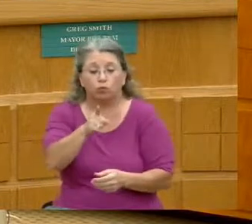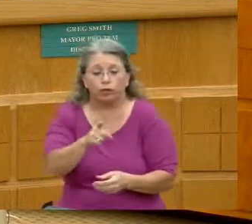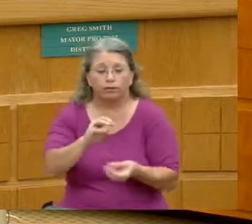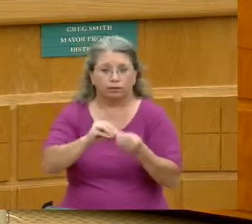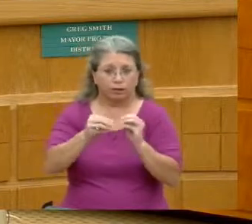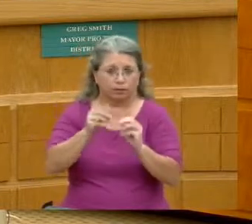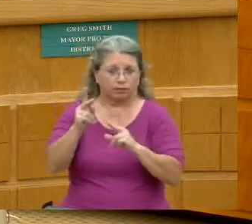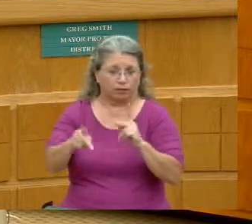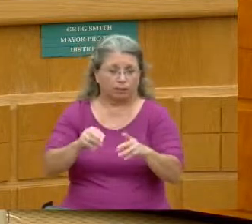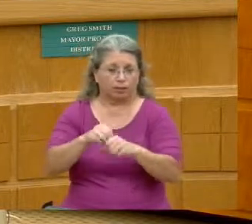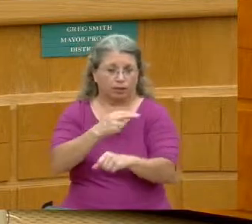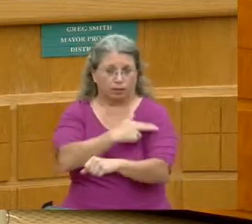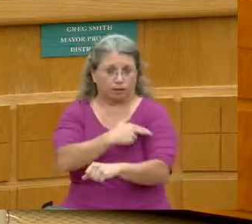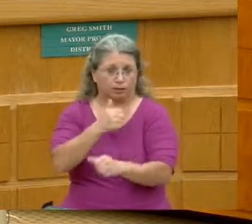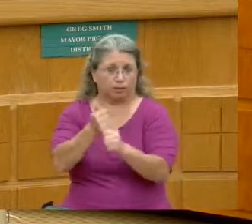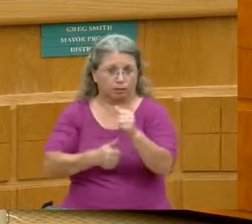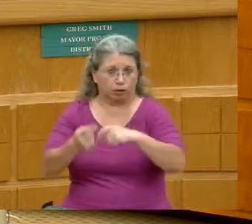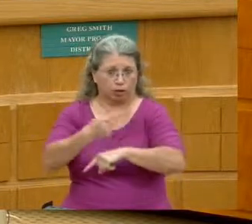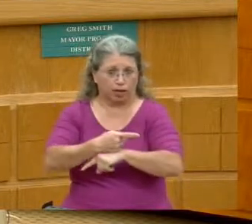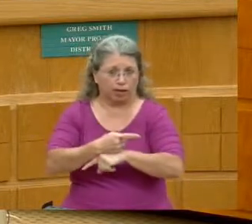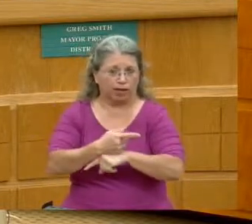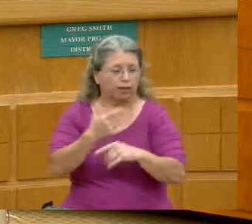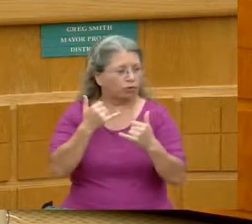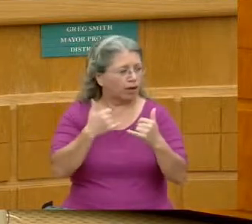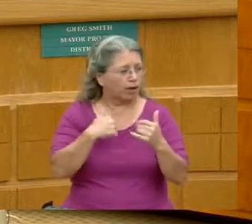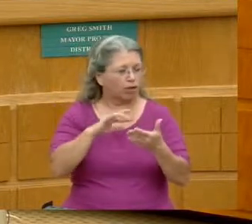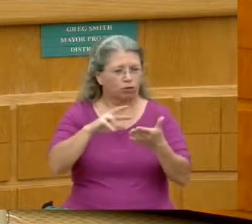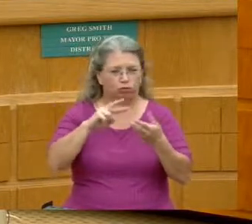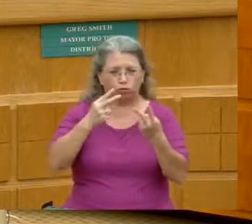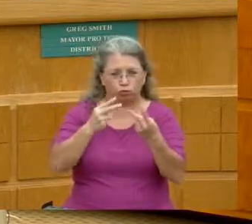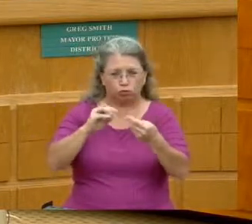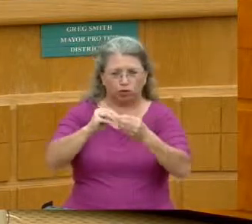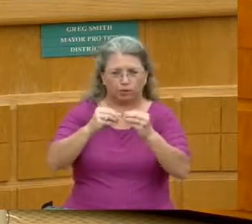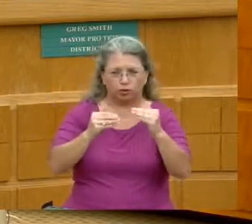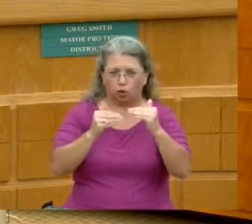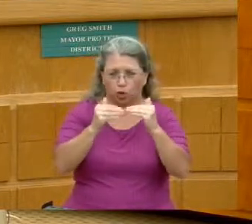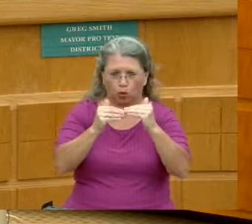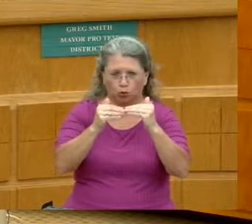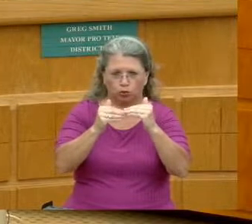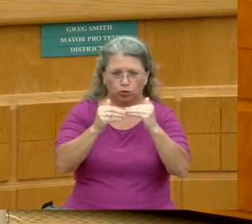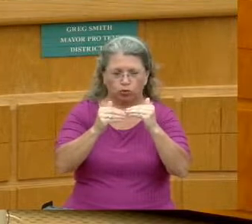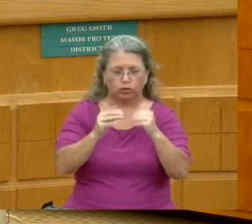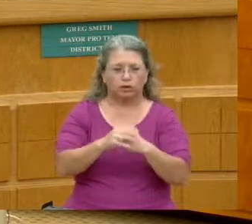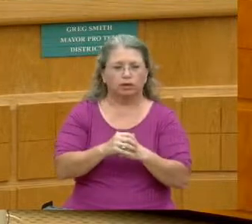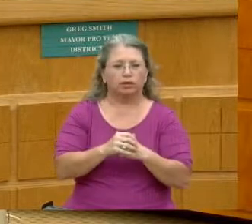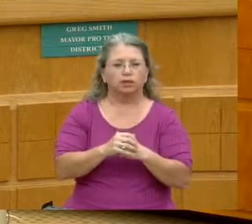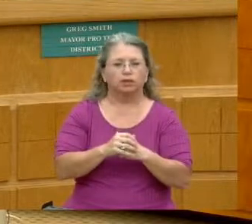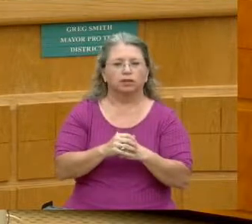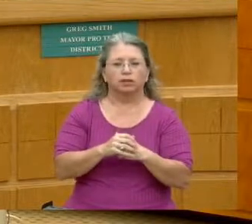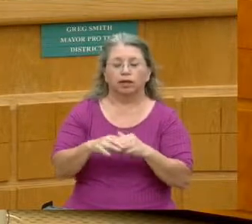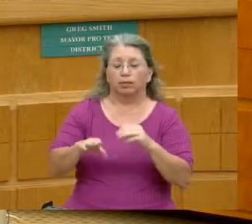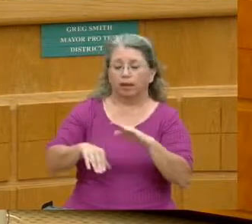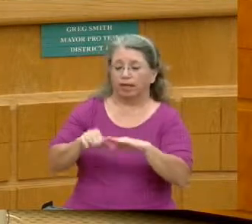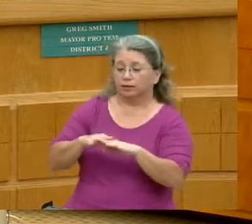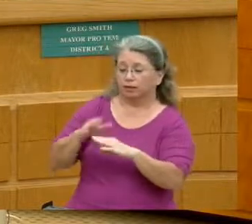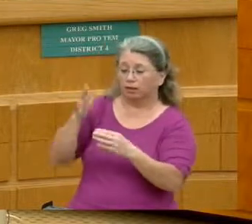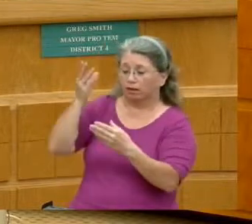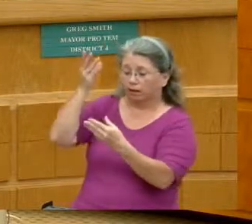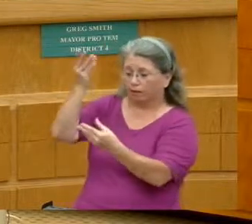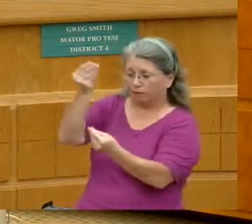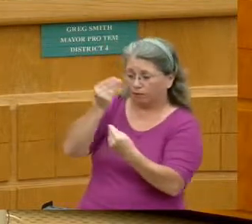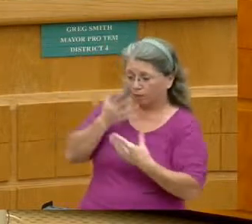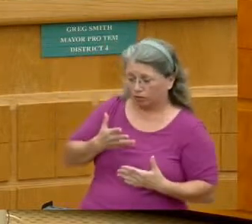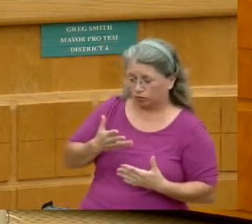and right now it's tracking pretty close. Now, based upon the other information that we have at our disposal with the number of new